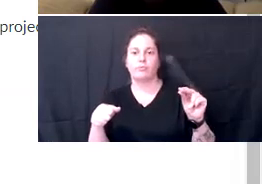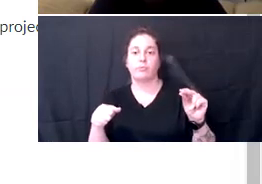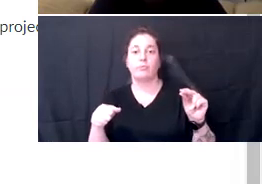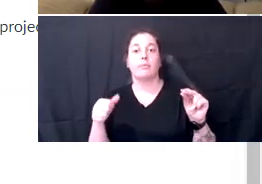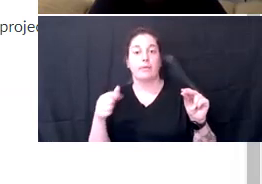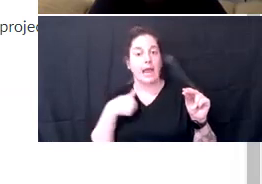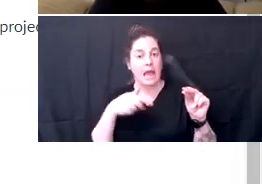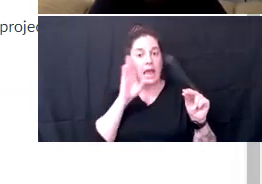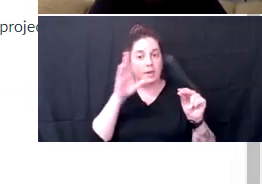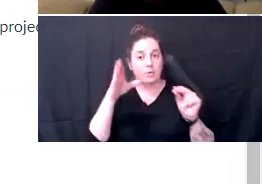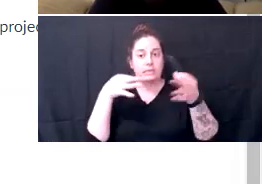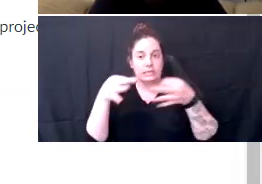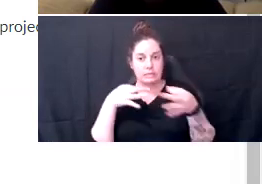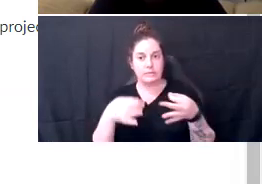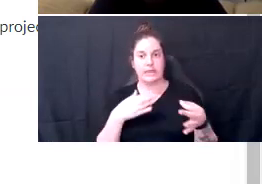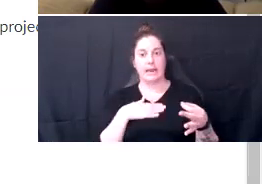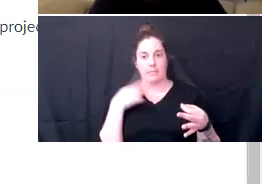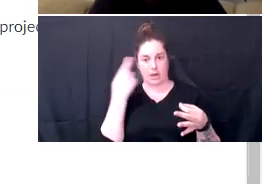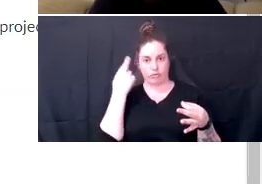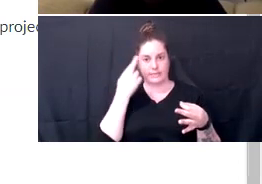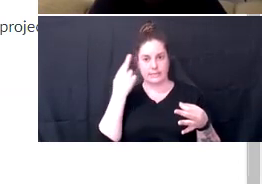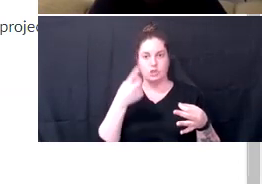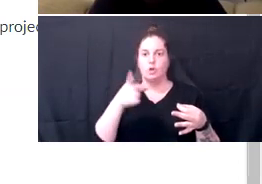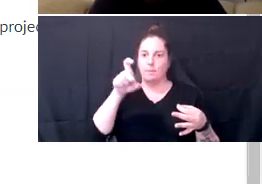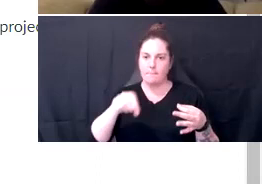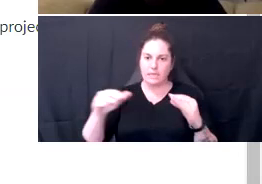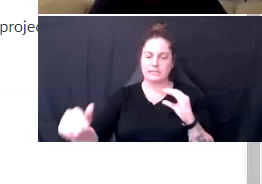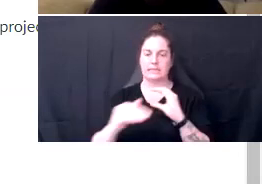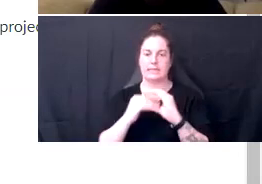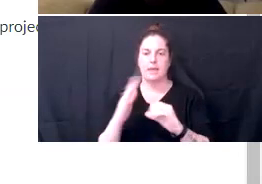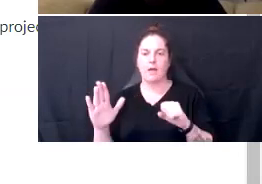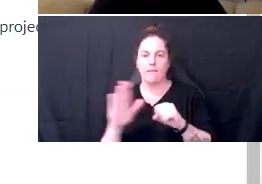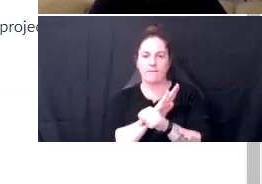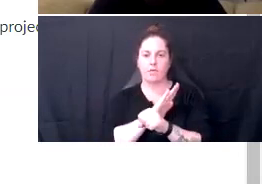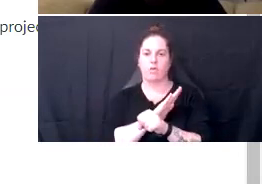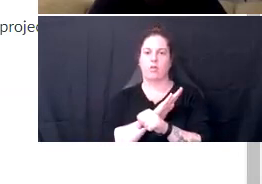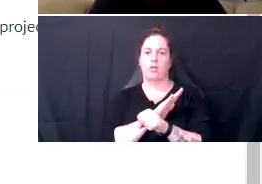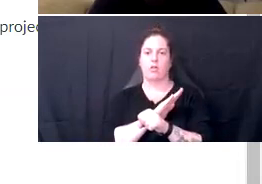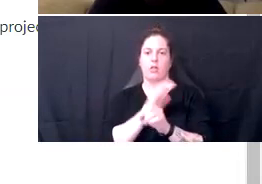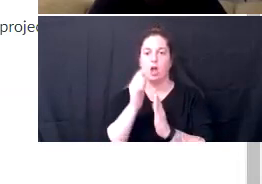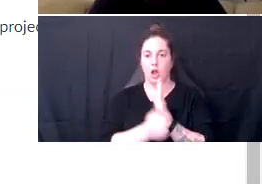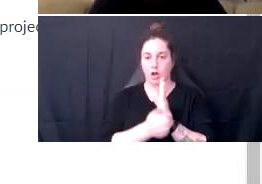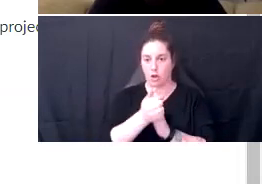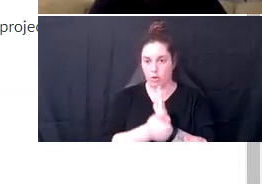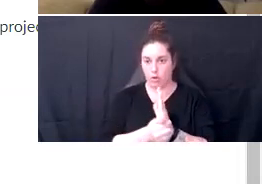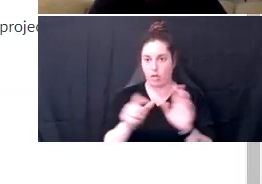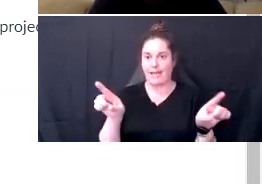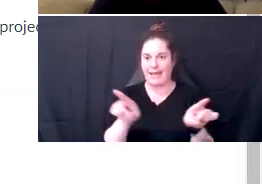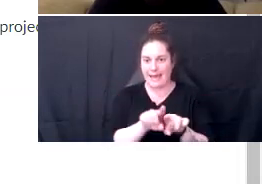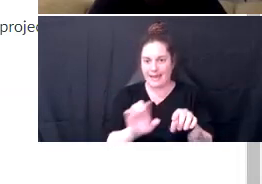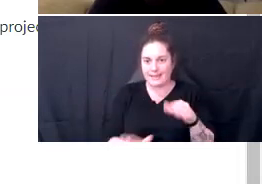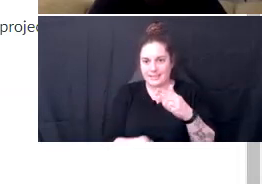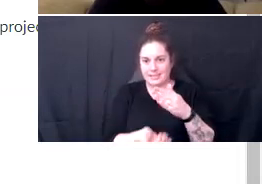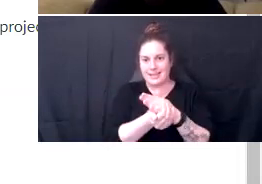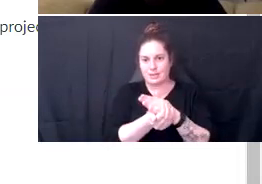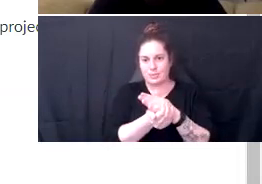not. So you send me the full article as a PDF. I will review it and